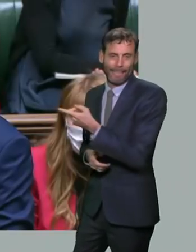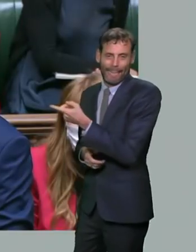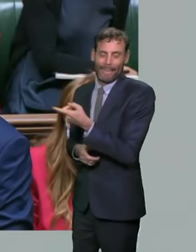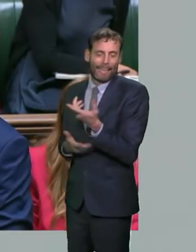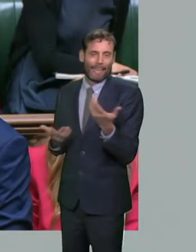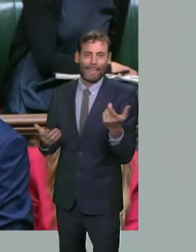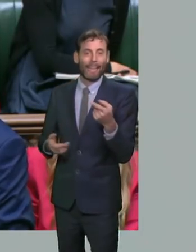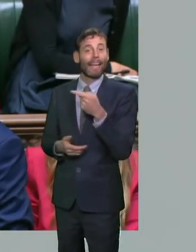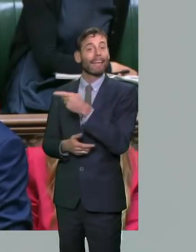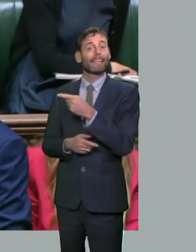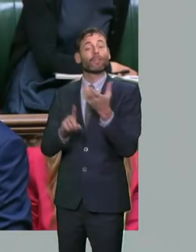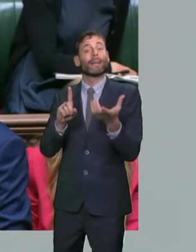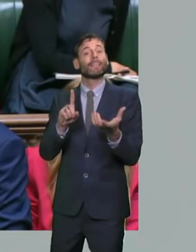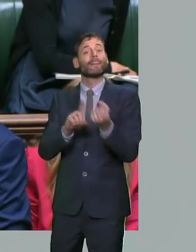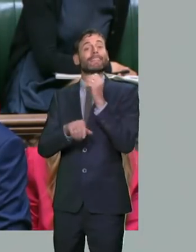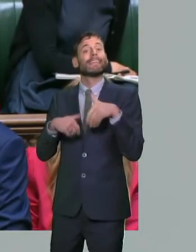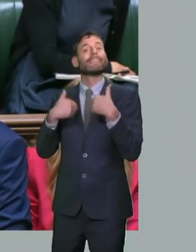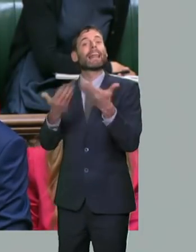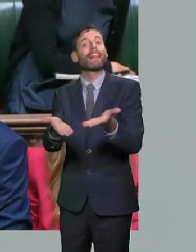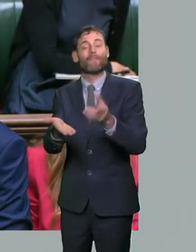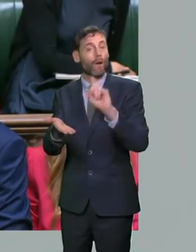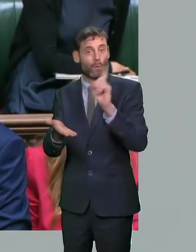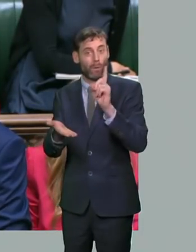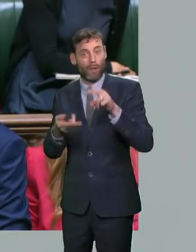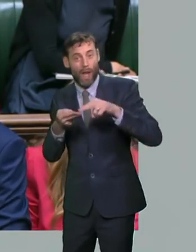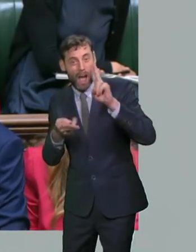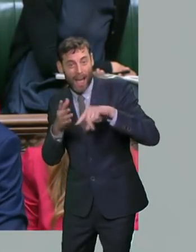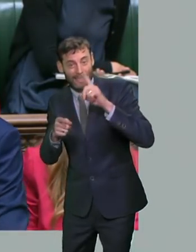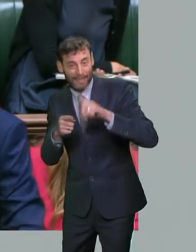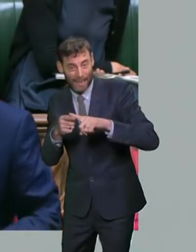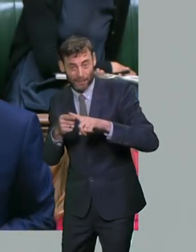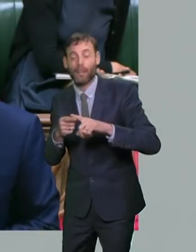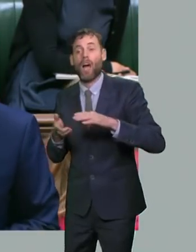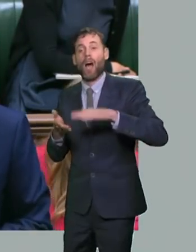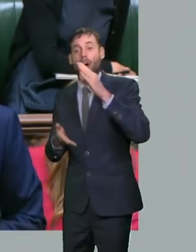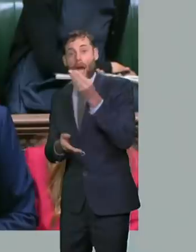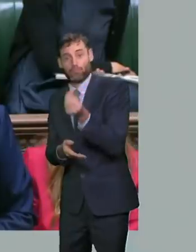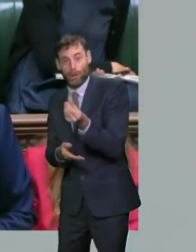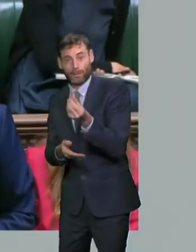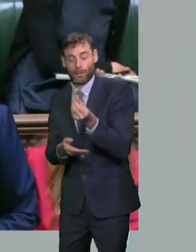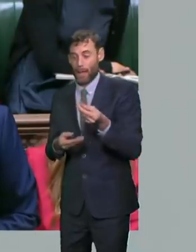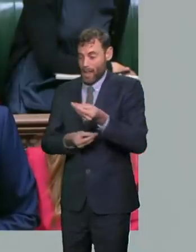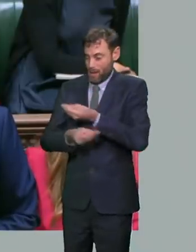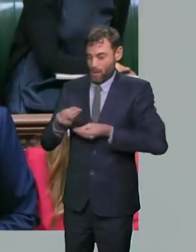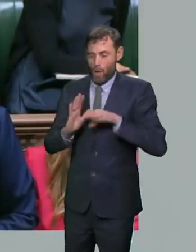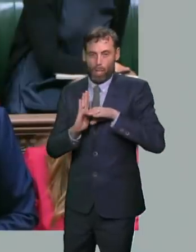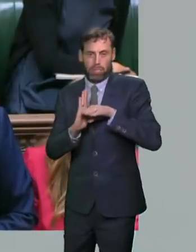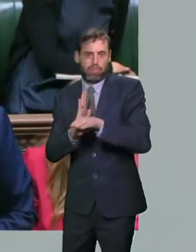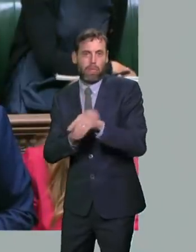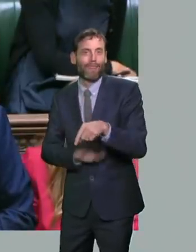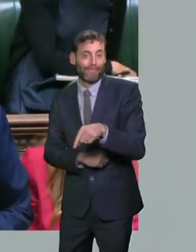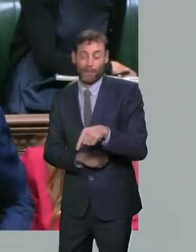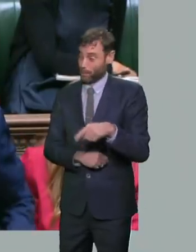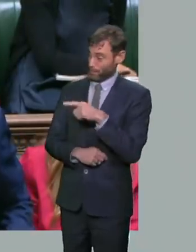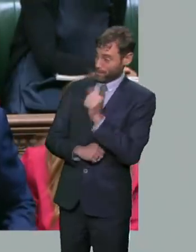The only thing he's delivering is high taxes, high prices and low growth. I'm not sure the Prime Minister should be shouting about